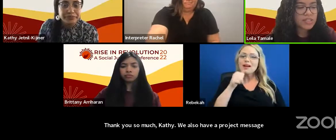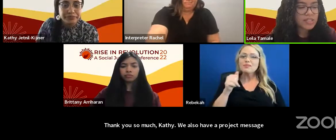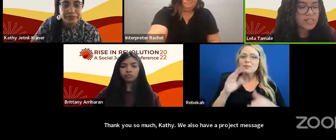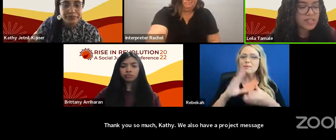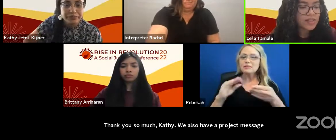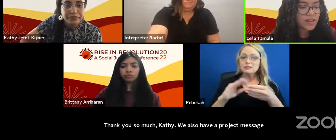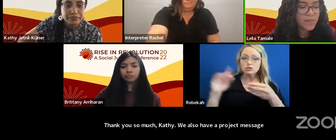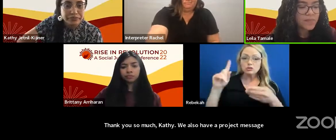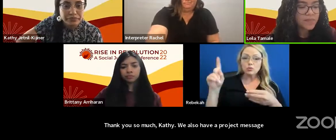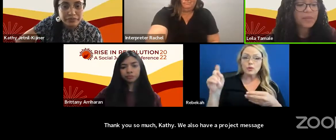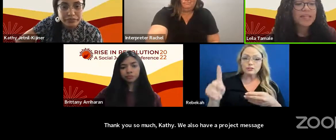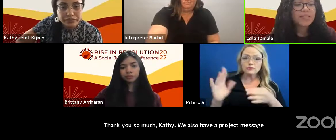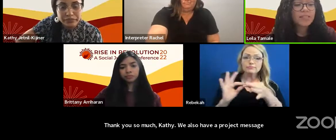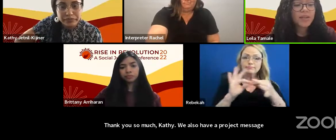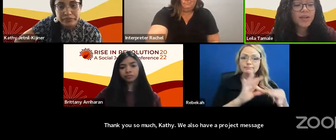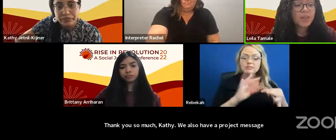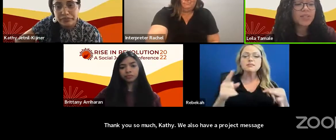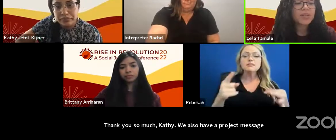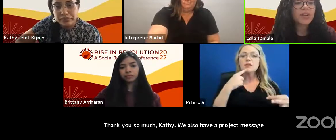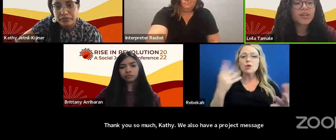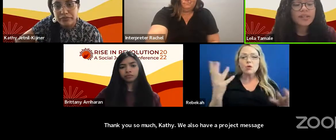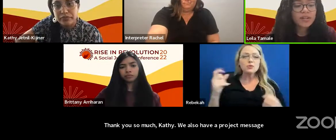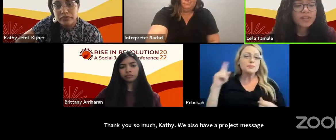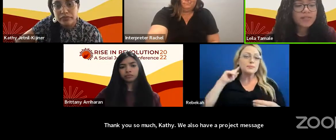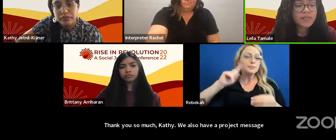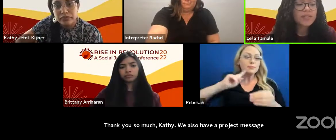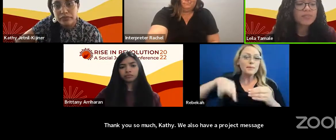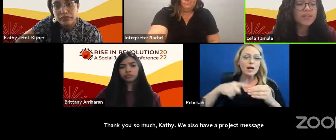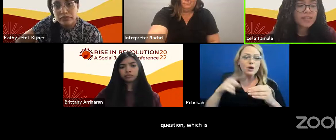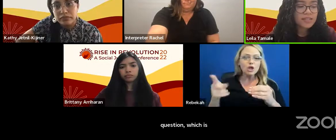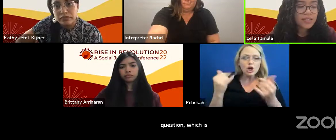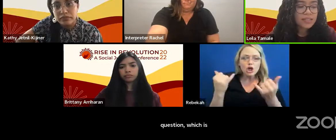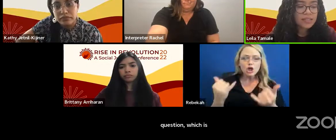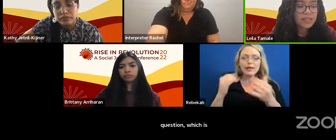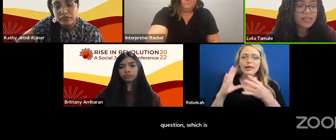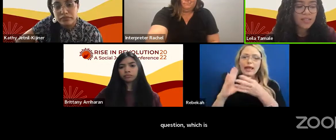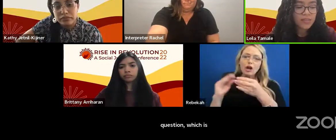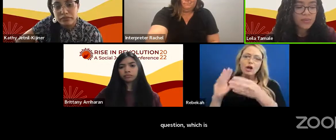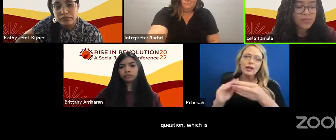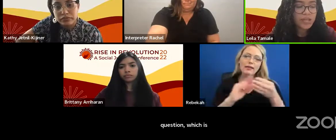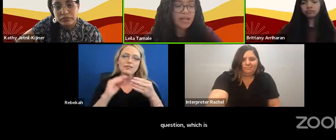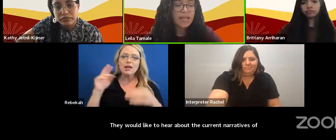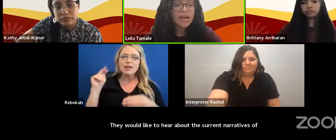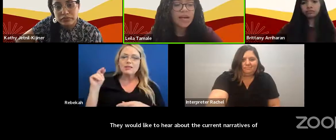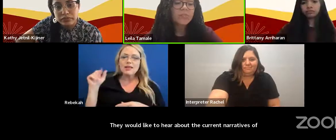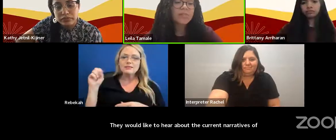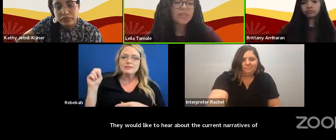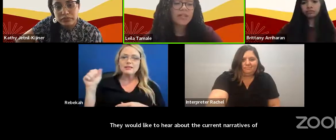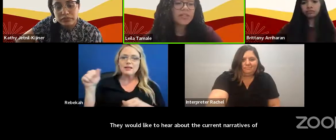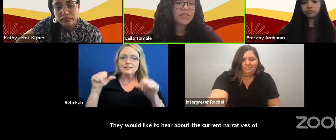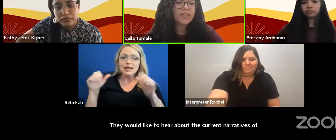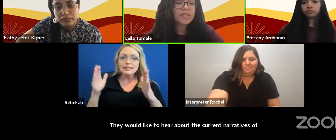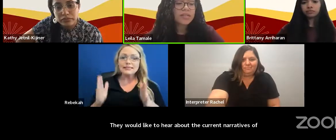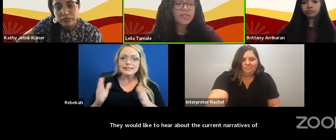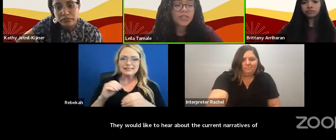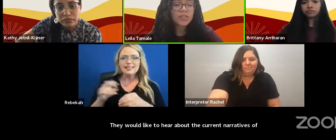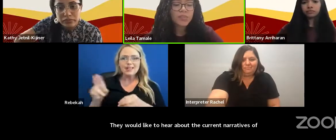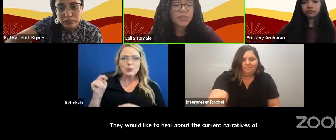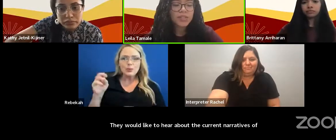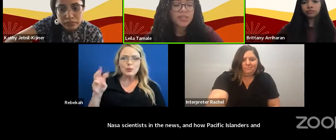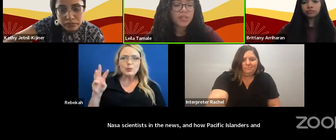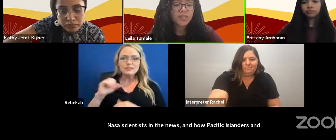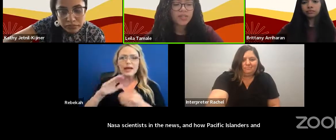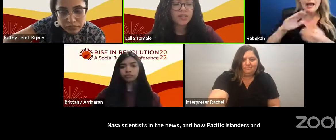which is, they would like to hear about the current narratives of NASA scientists in the news and how Pacific Islanders and